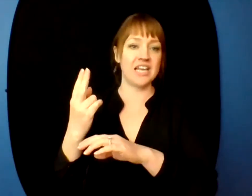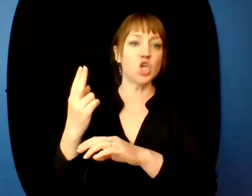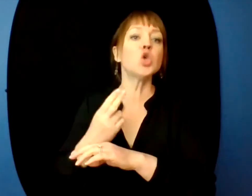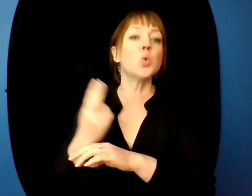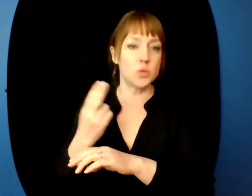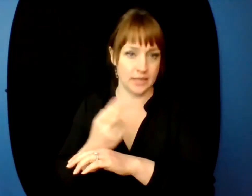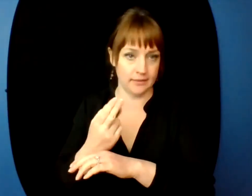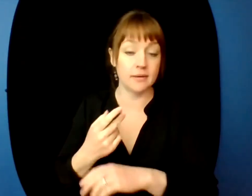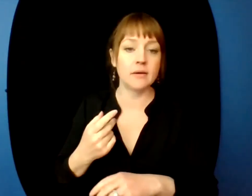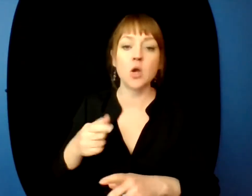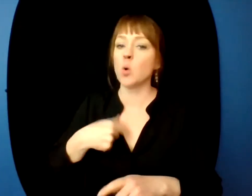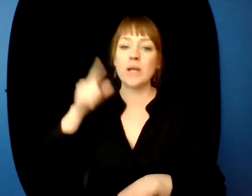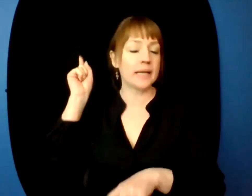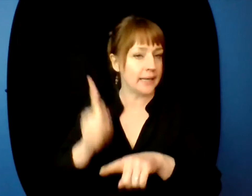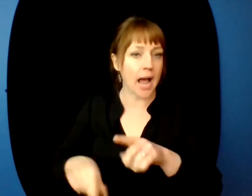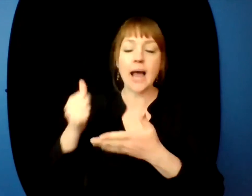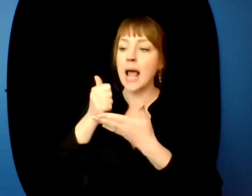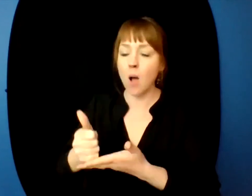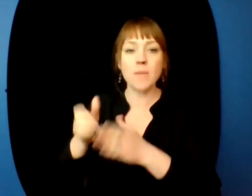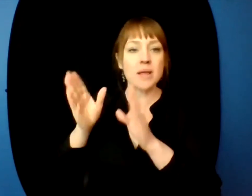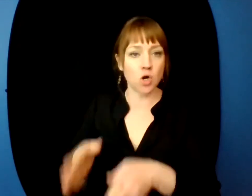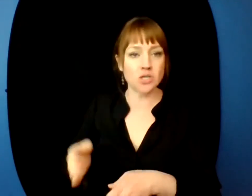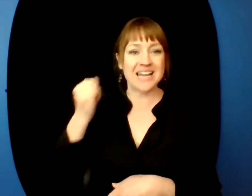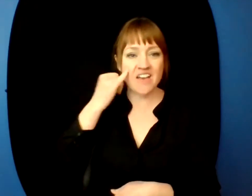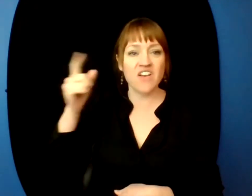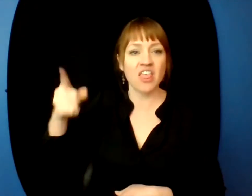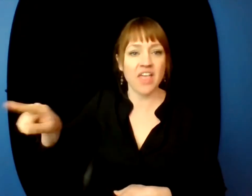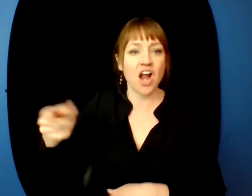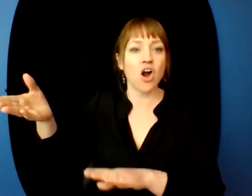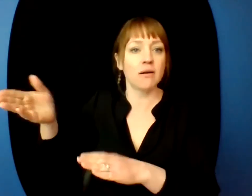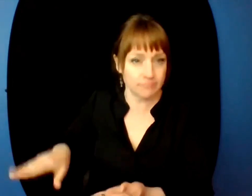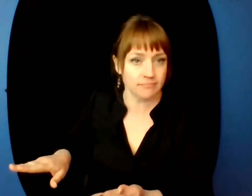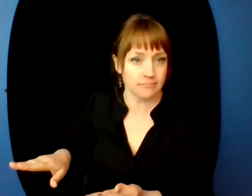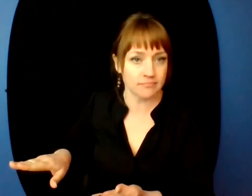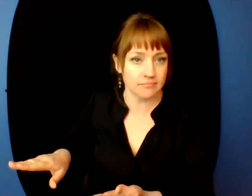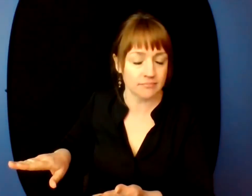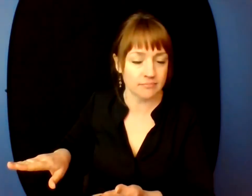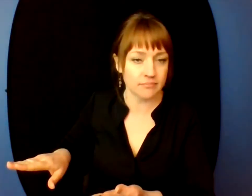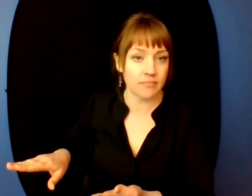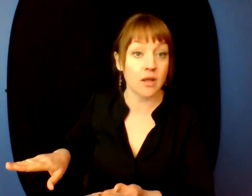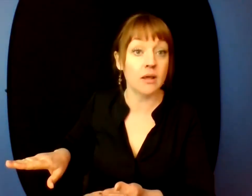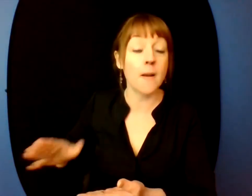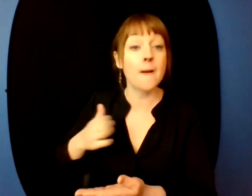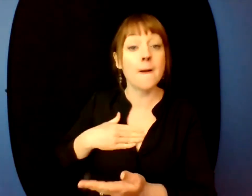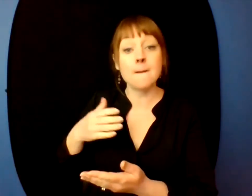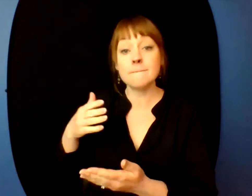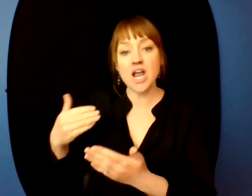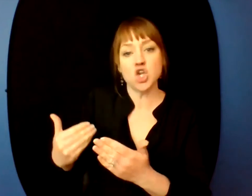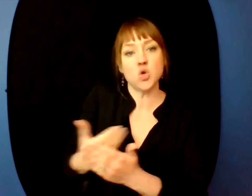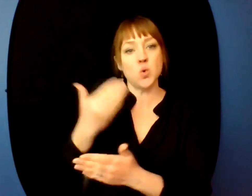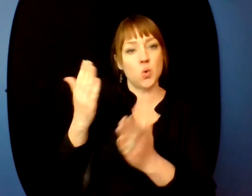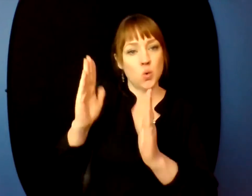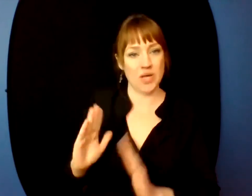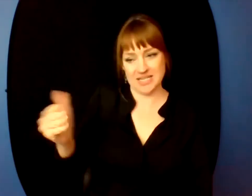We cannot help a person if they're not alive. My new hire on my team, my